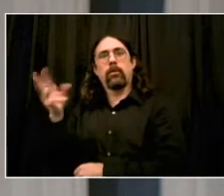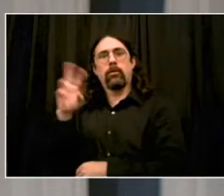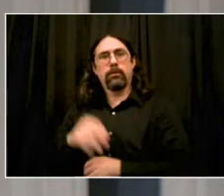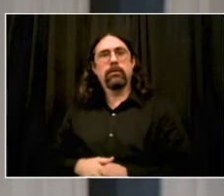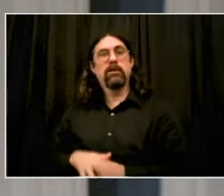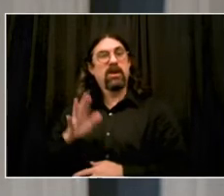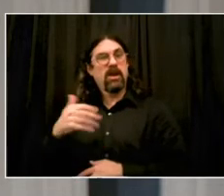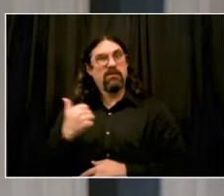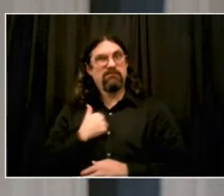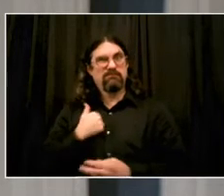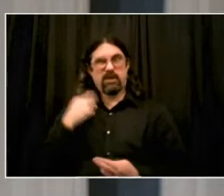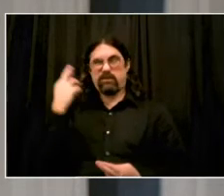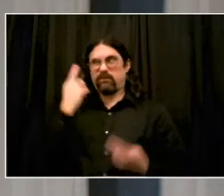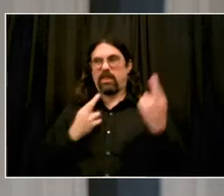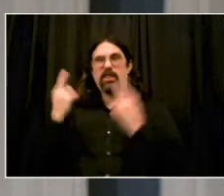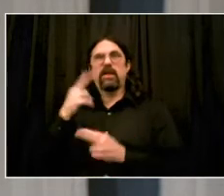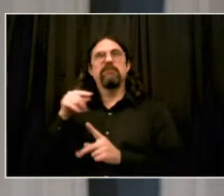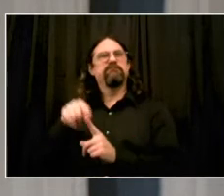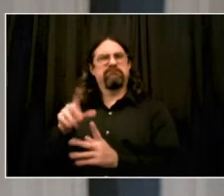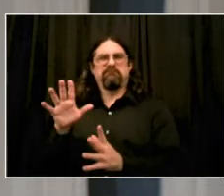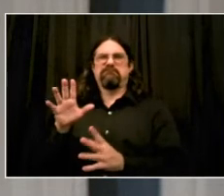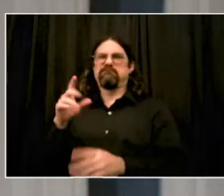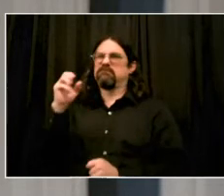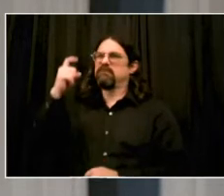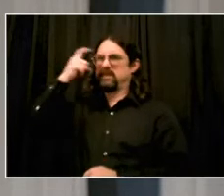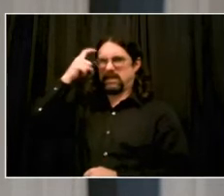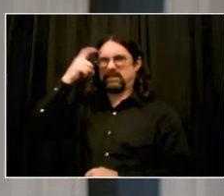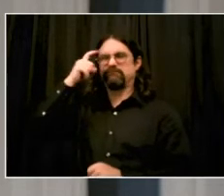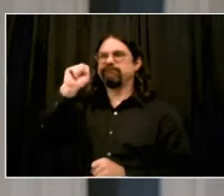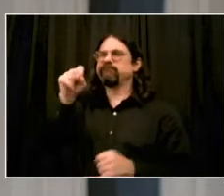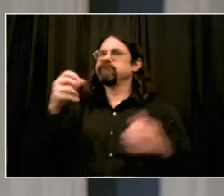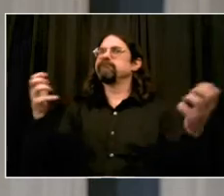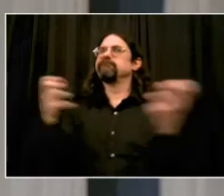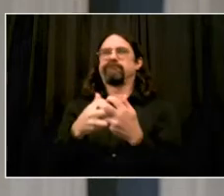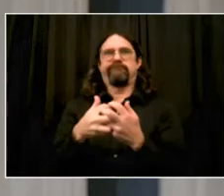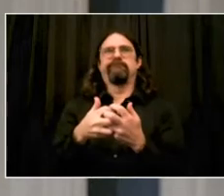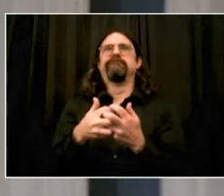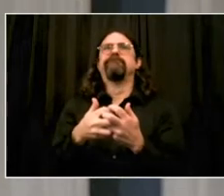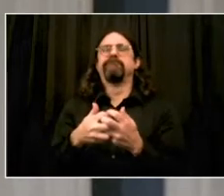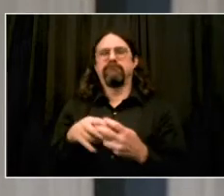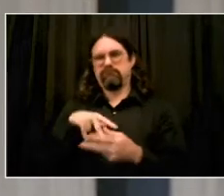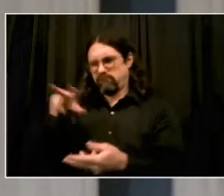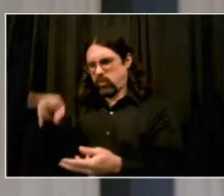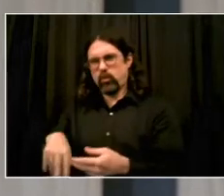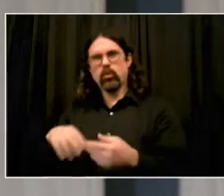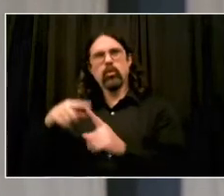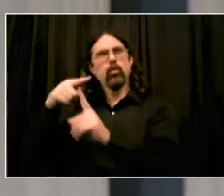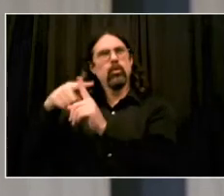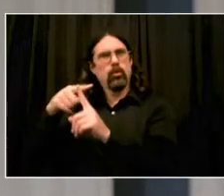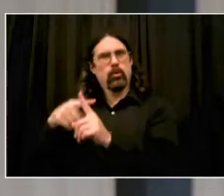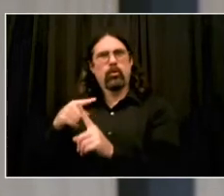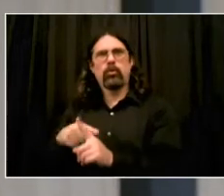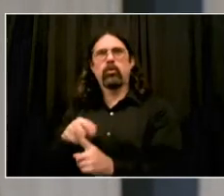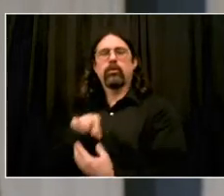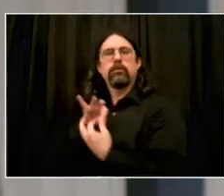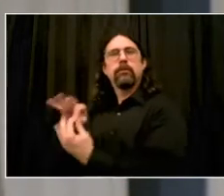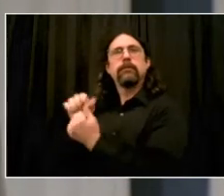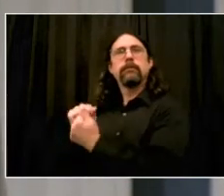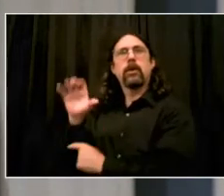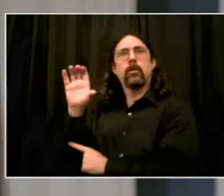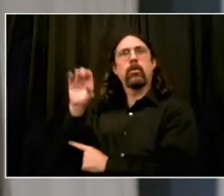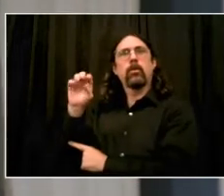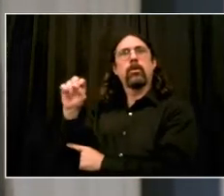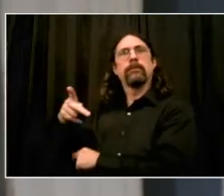make things better for everyone. And I recall long before I got elected, I was at a worker co-op conference. And I remember hearing Councilmember Rosenthal